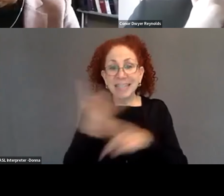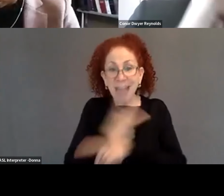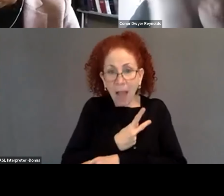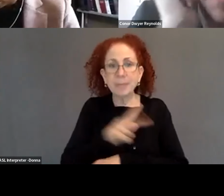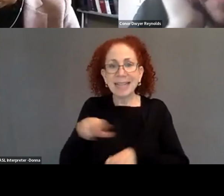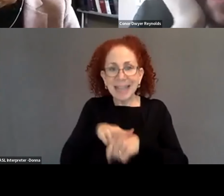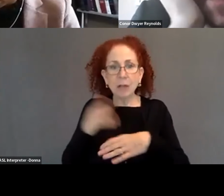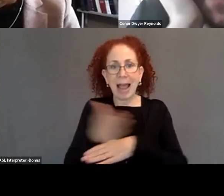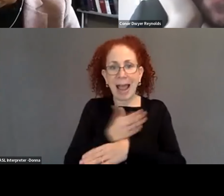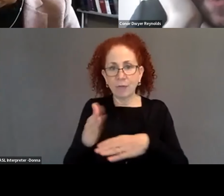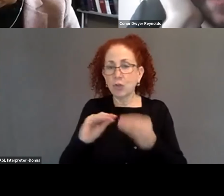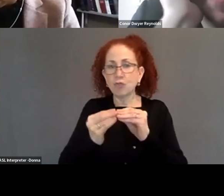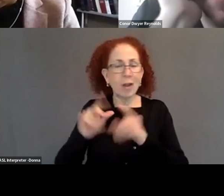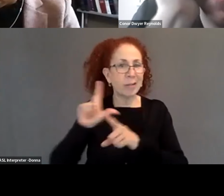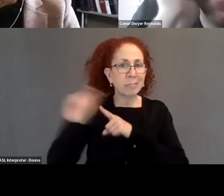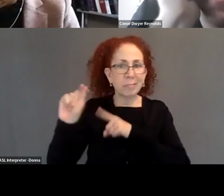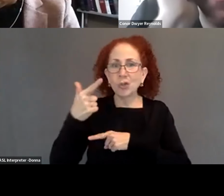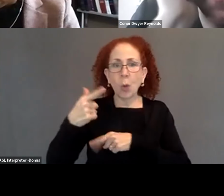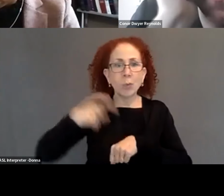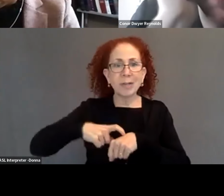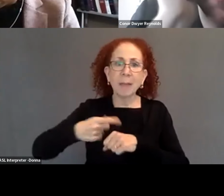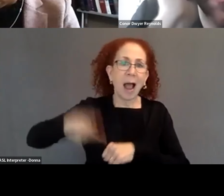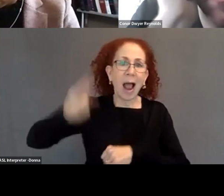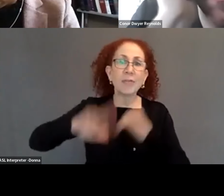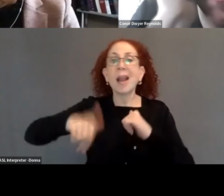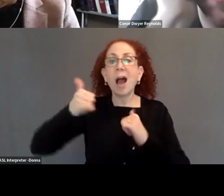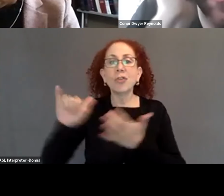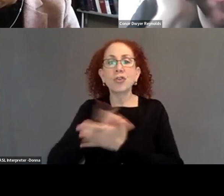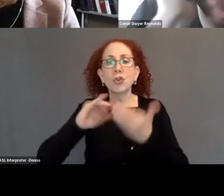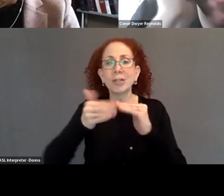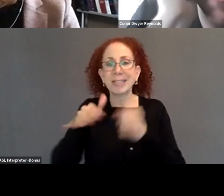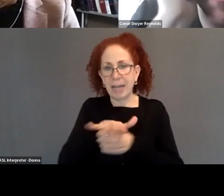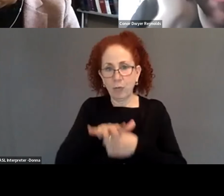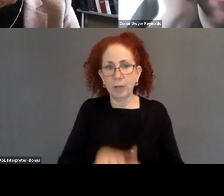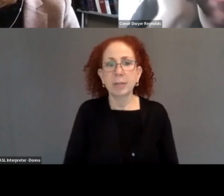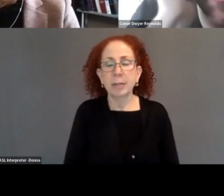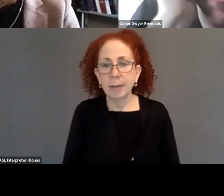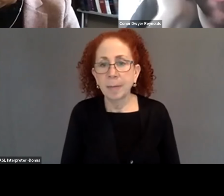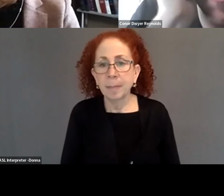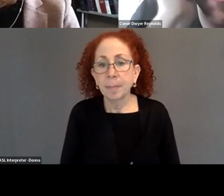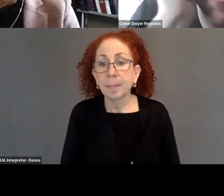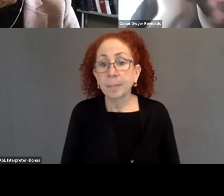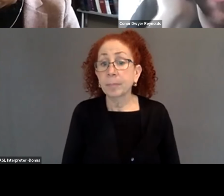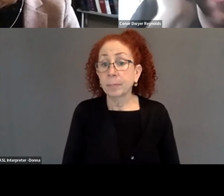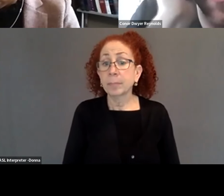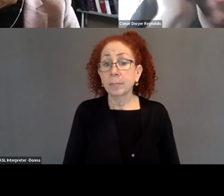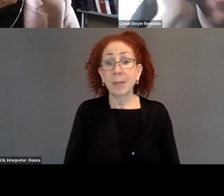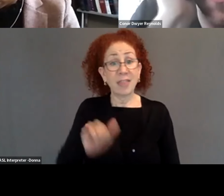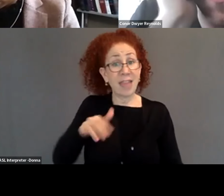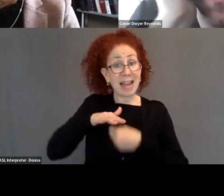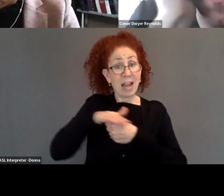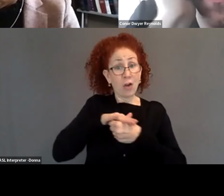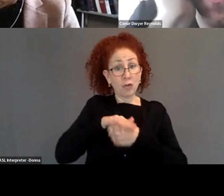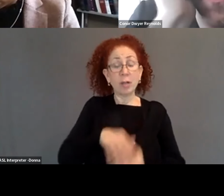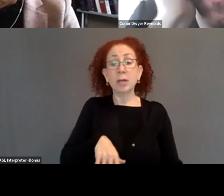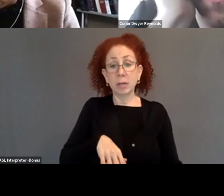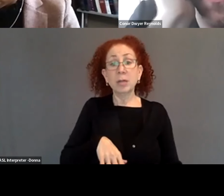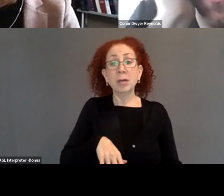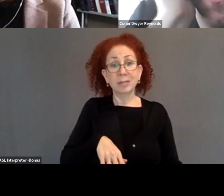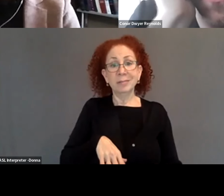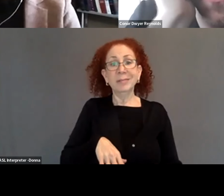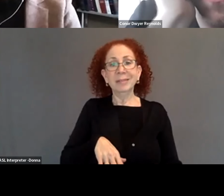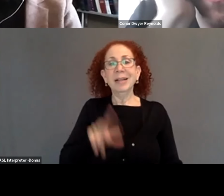rates 21 times higher than other New York City neighborhoods. This is also a neighborhood that is quickly being gentrified